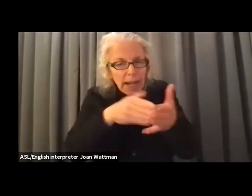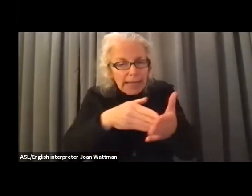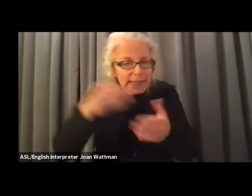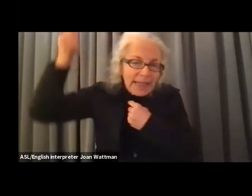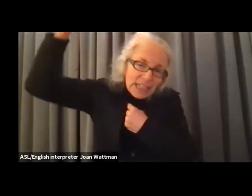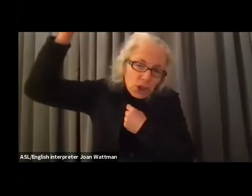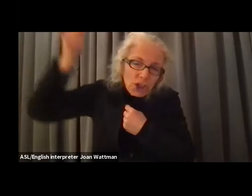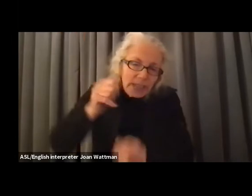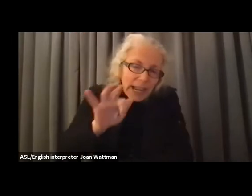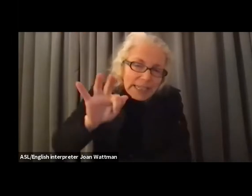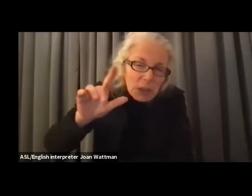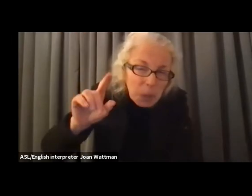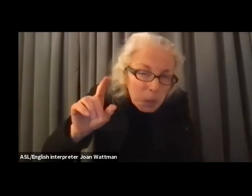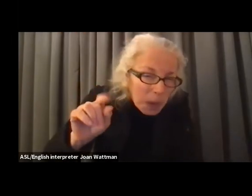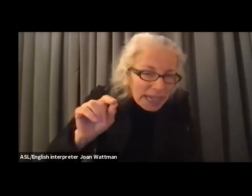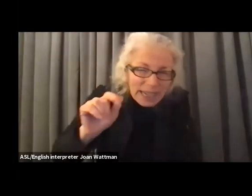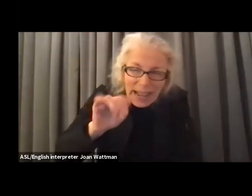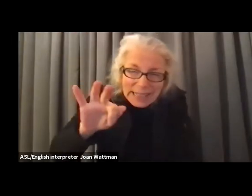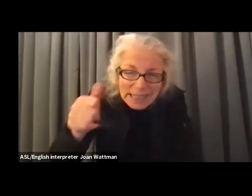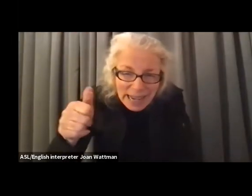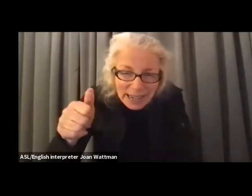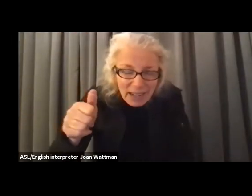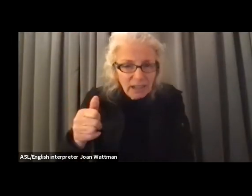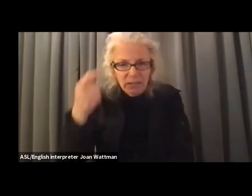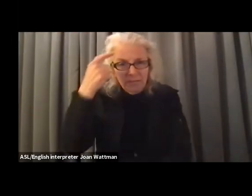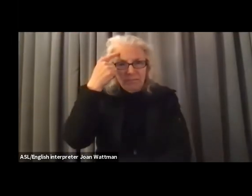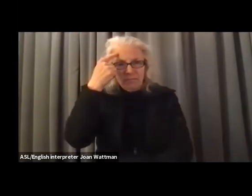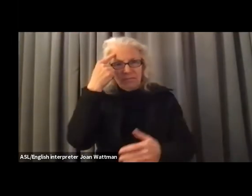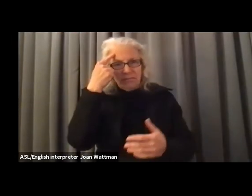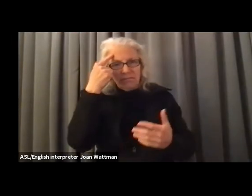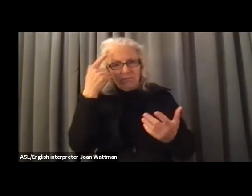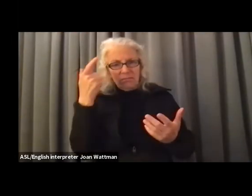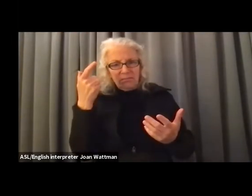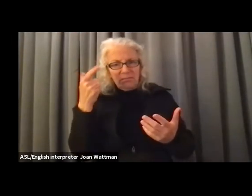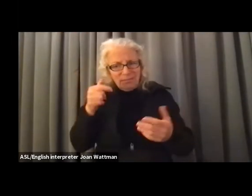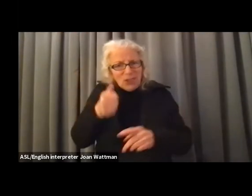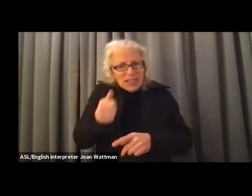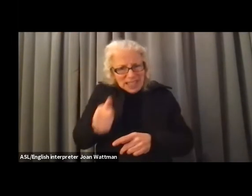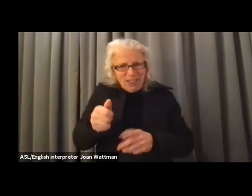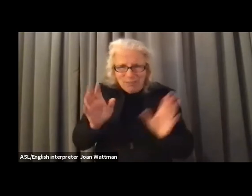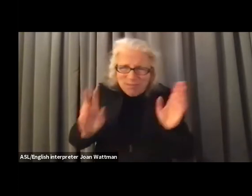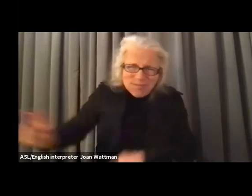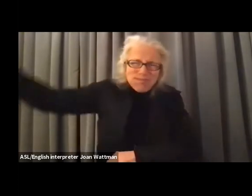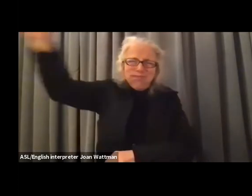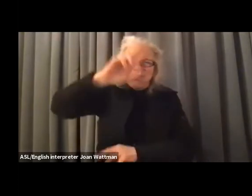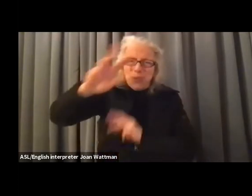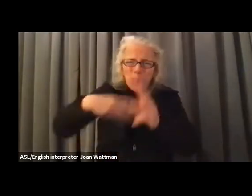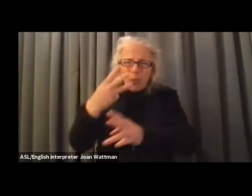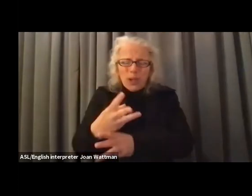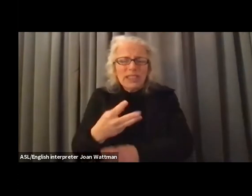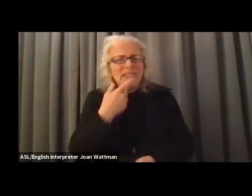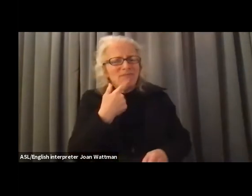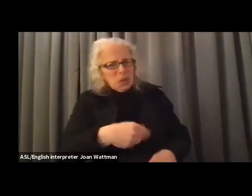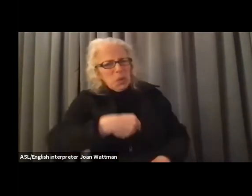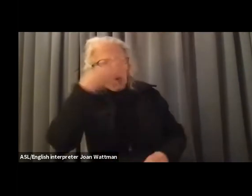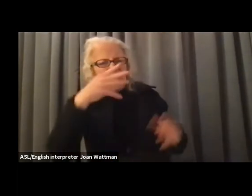19th and early 20th century on not just the national stage, but on a global stage, condemning white supremacy